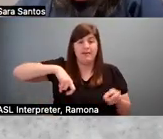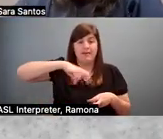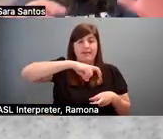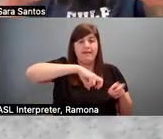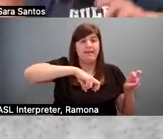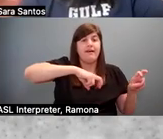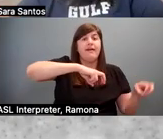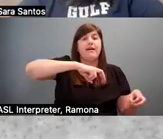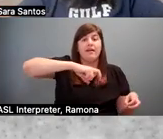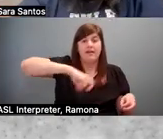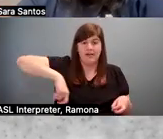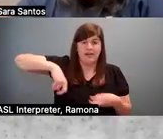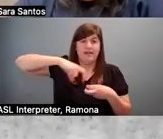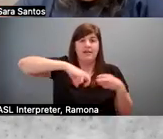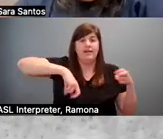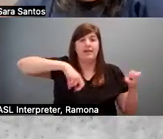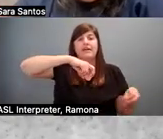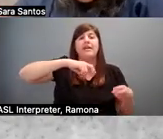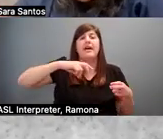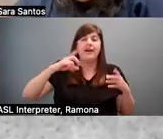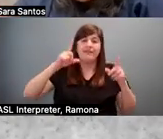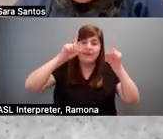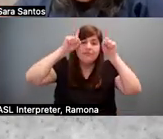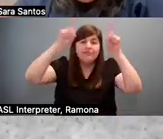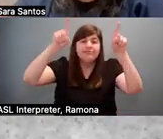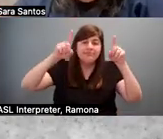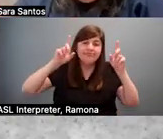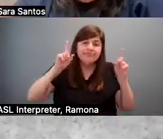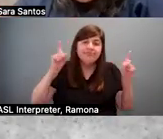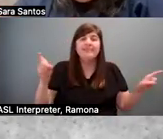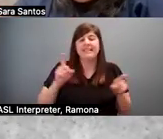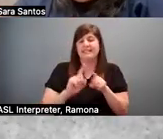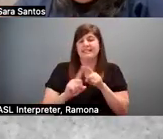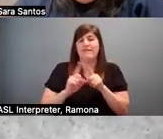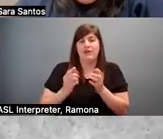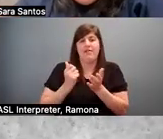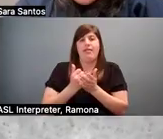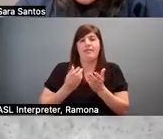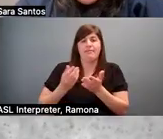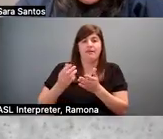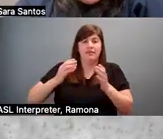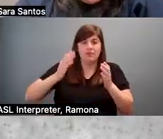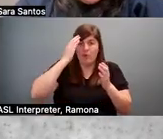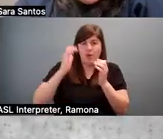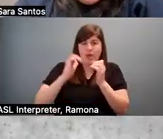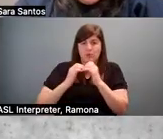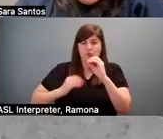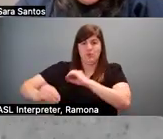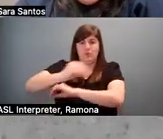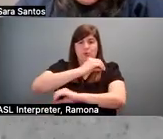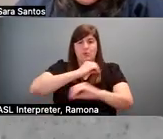And they have all these antennae and all these complications. These are all useful instruments that shrimp use to navigate.